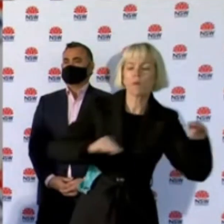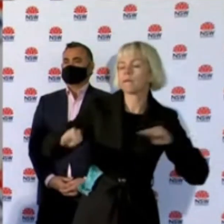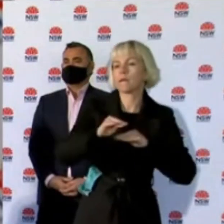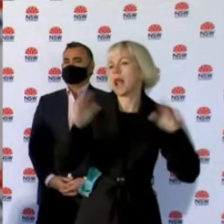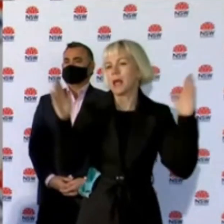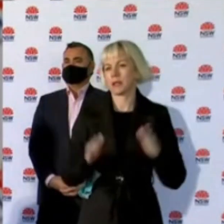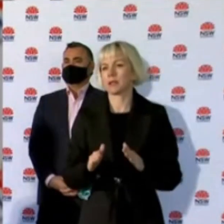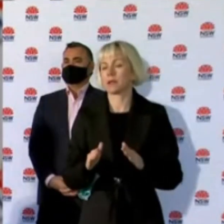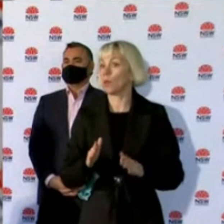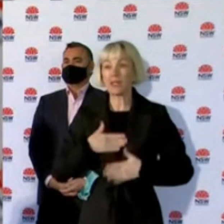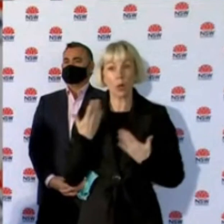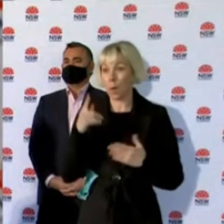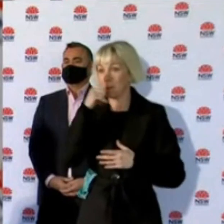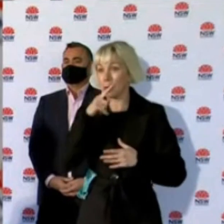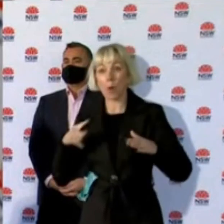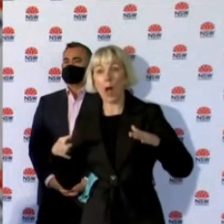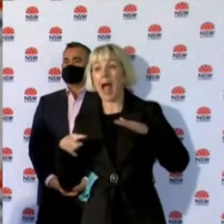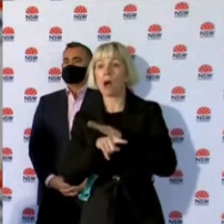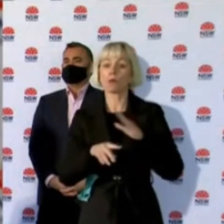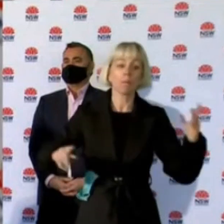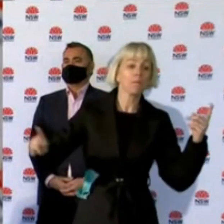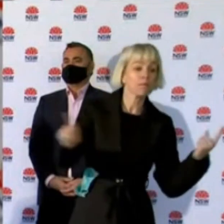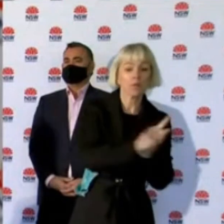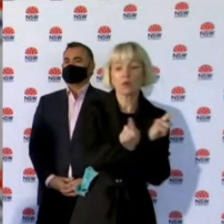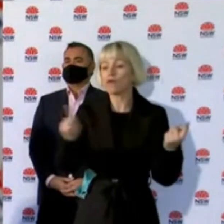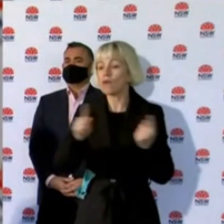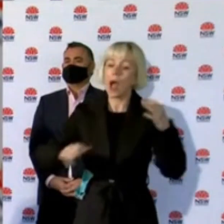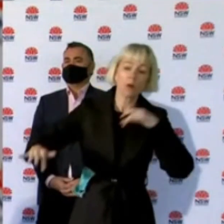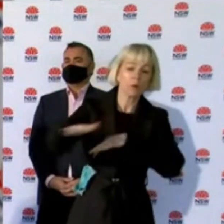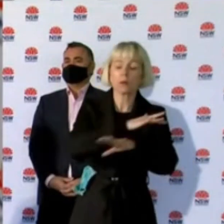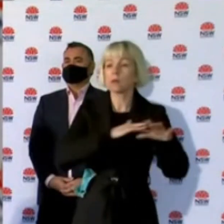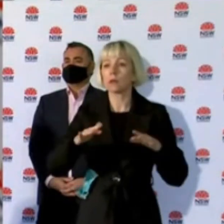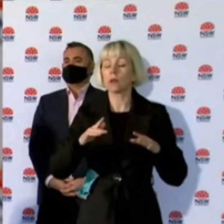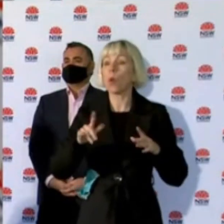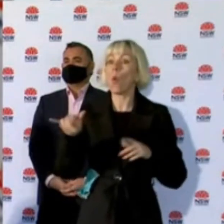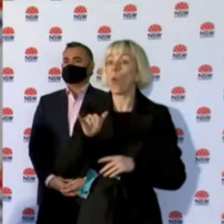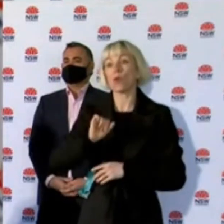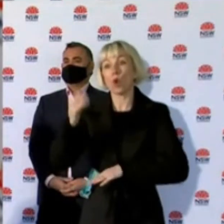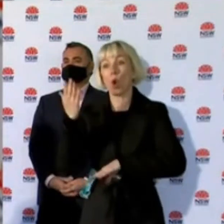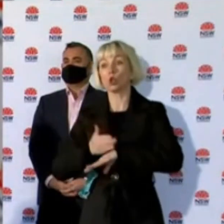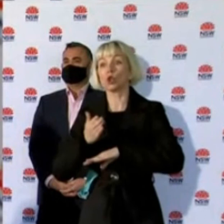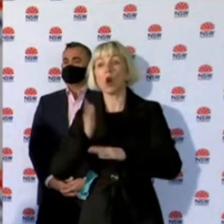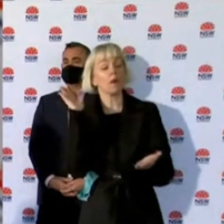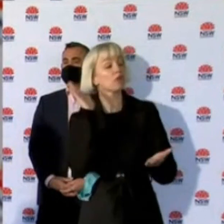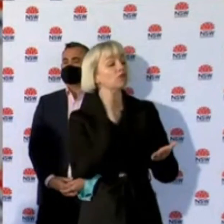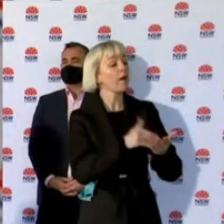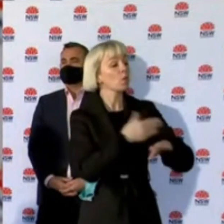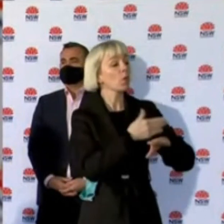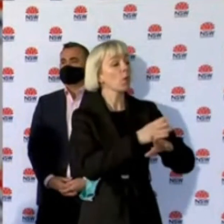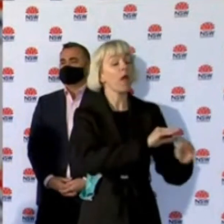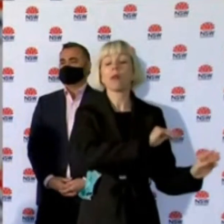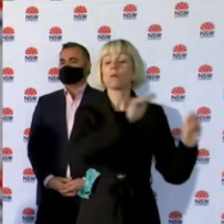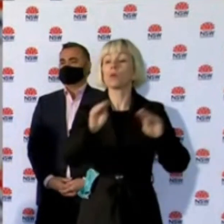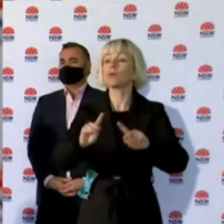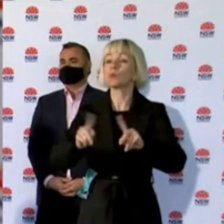want people to move around. Especially multiple sites, multiple movements means, heaven forbid, if you have the virus and you don't know it, you